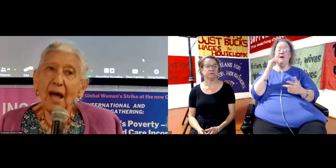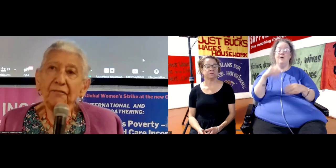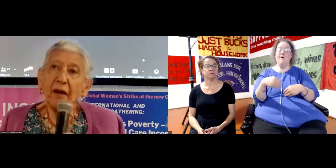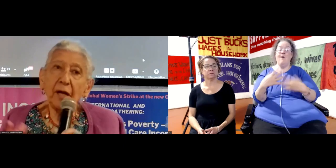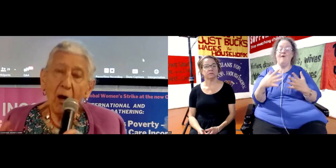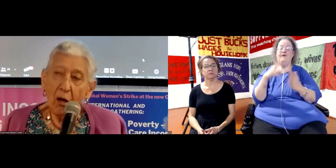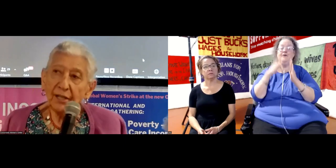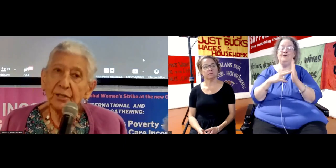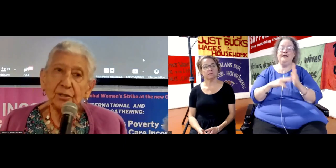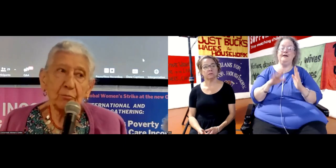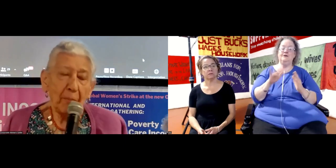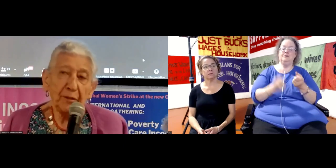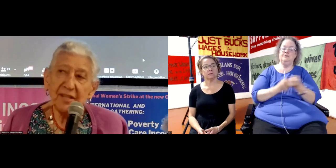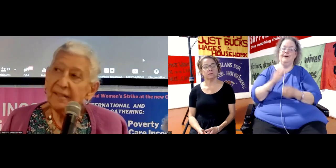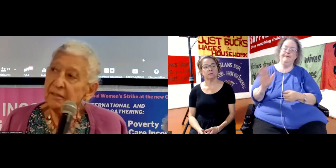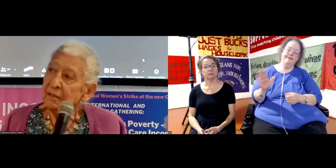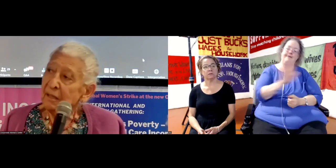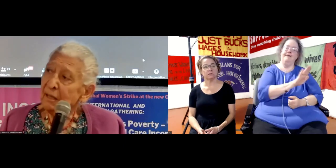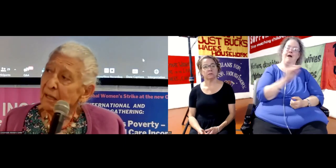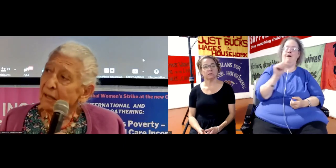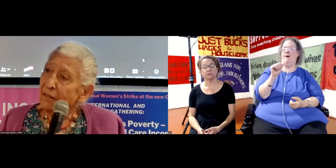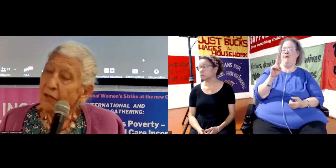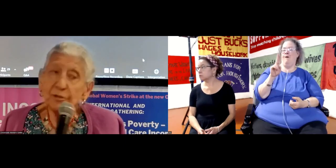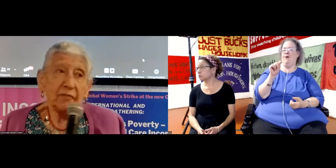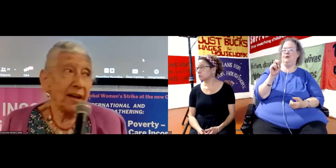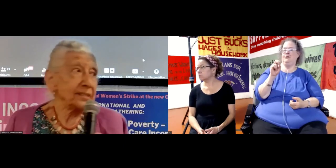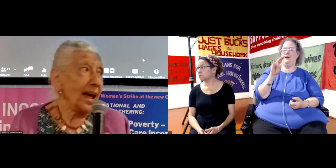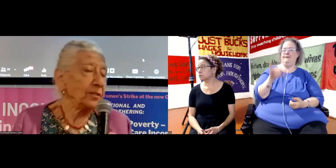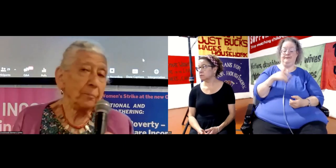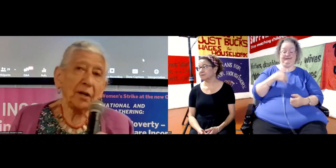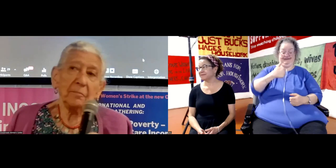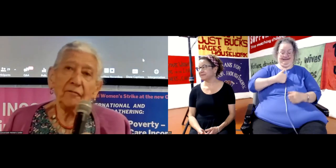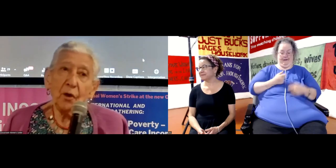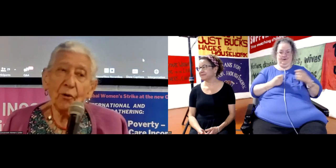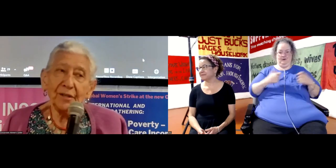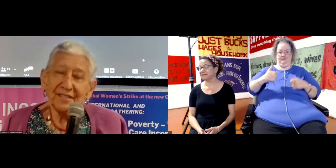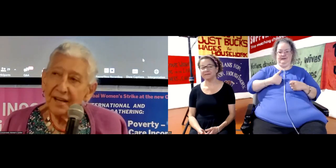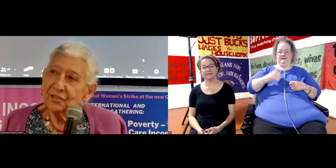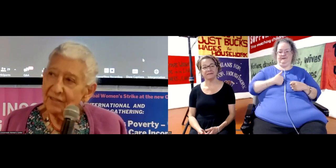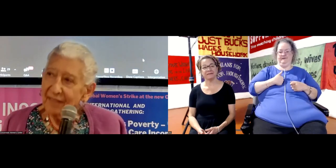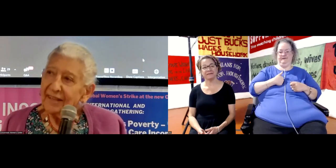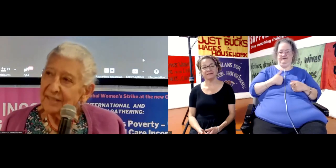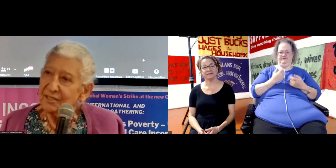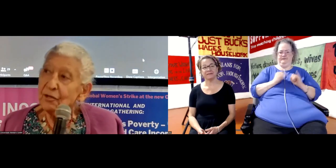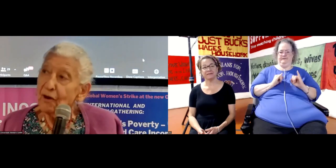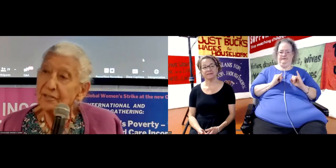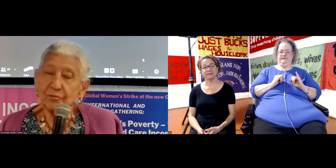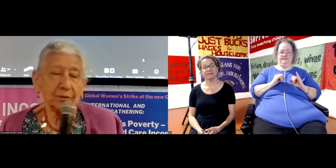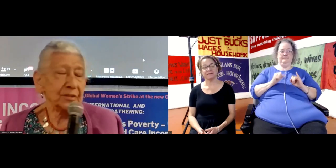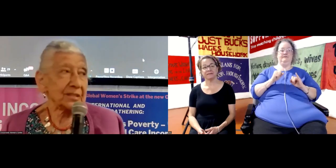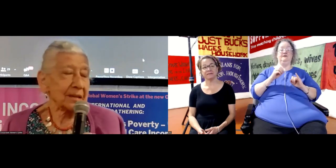We tried very hard to represent those of us at the bottom of the organization, that is